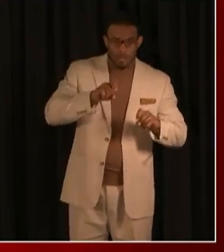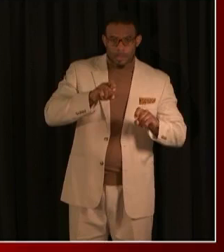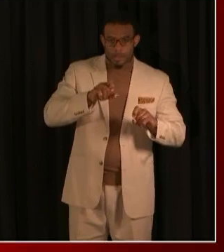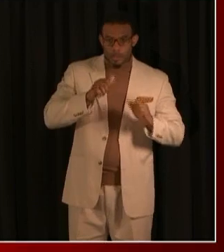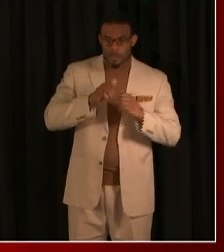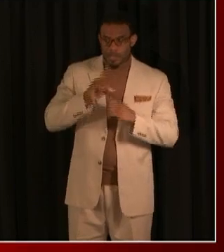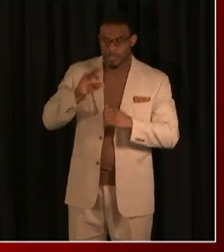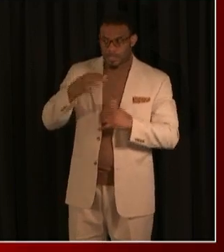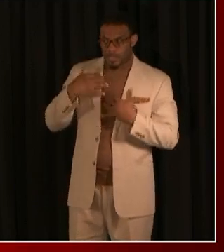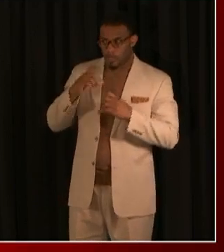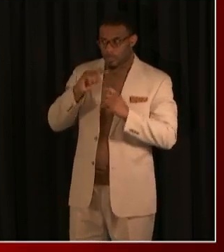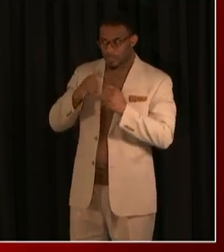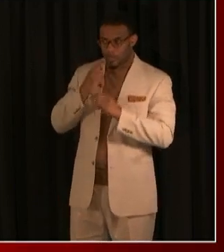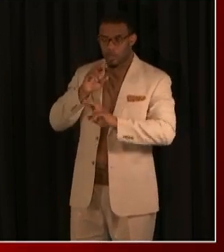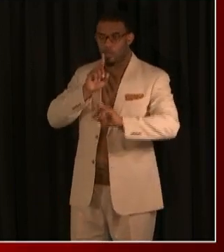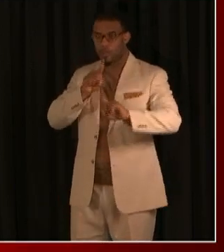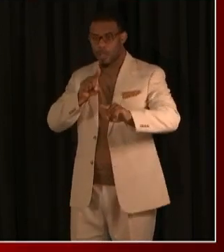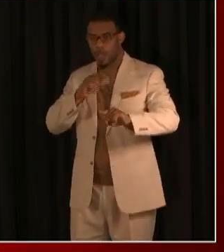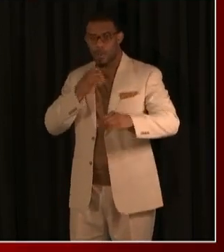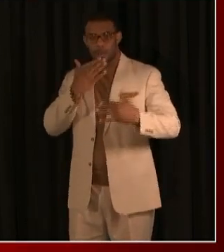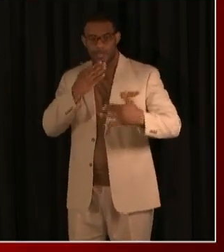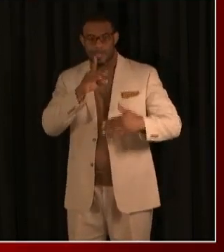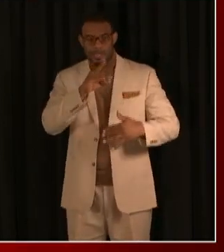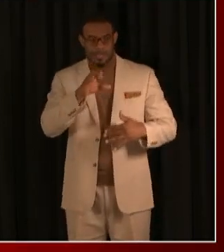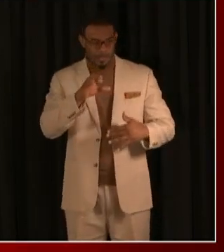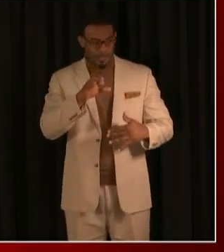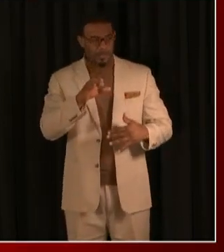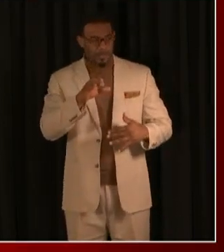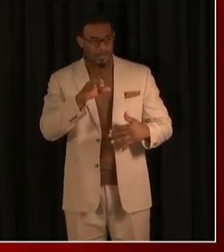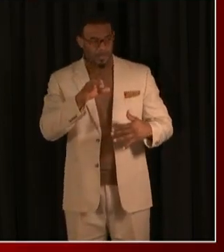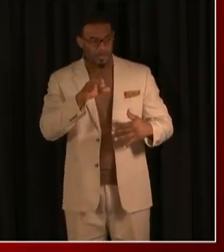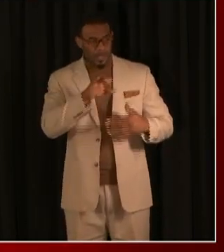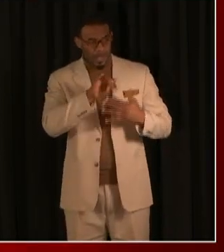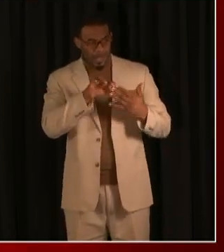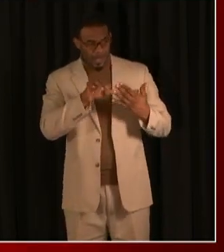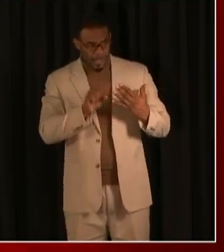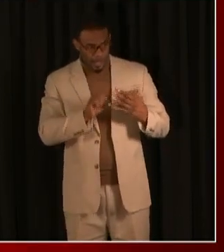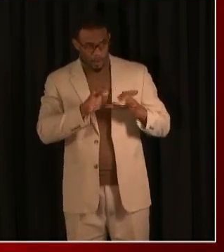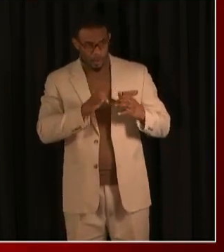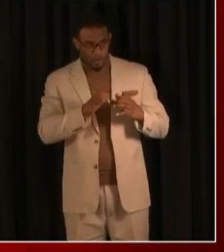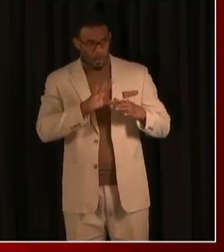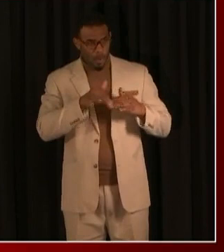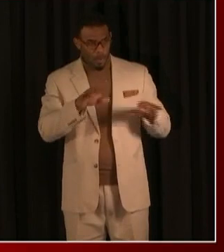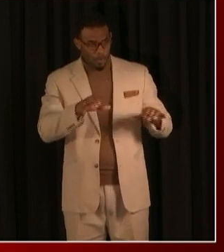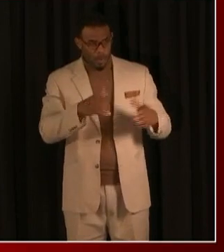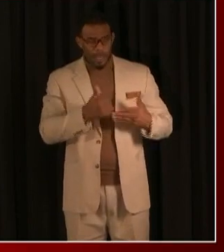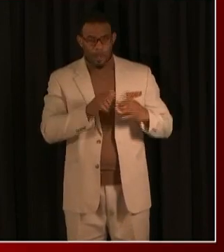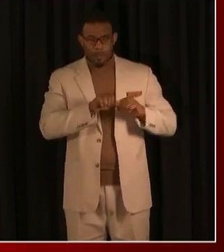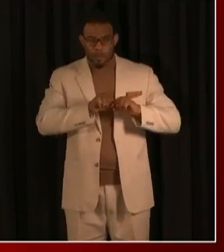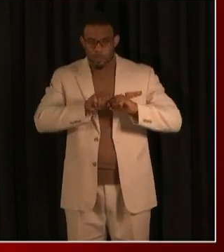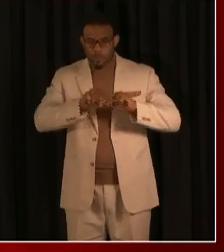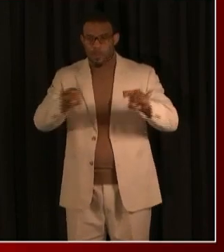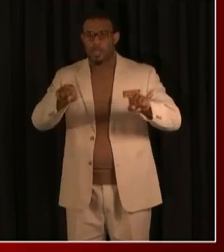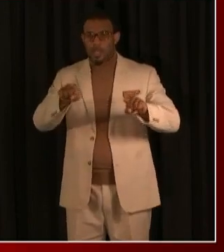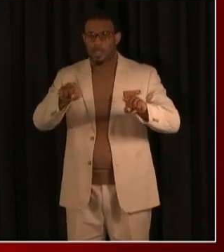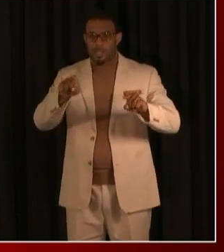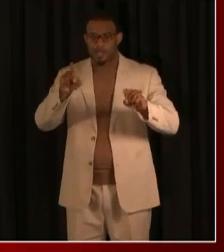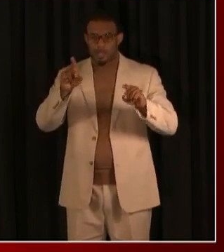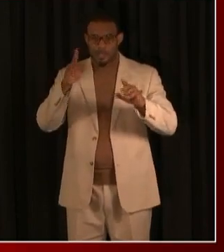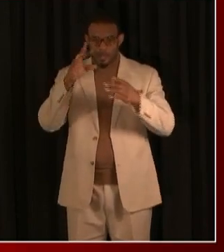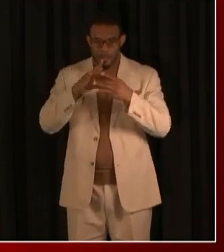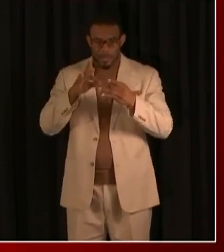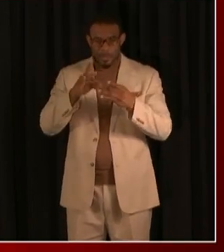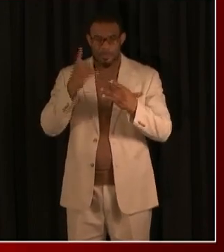with the DC Health team for a response. I want to thank our DC MOCRS for all the work they do and for helping us spread the word with our